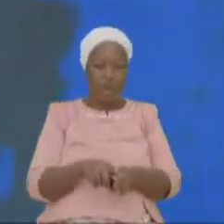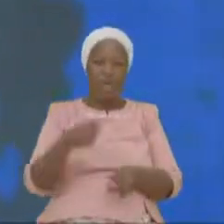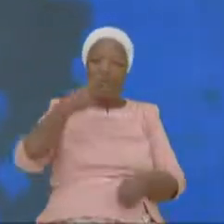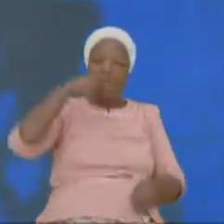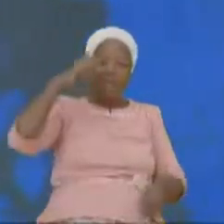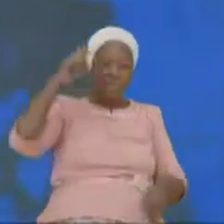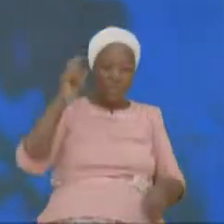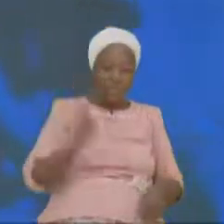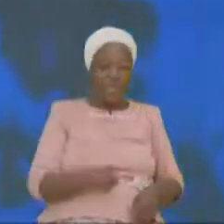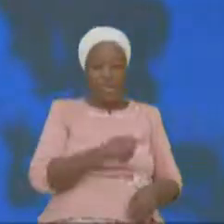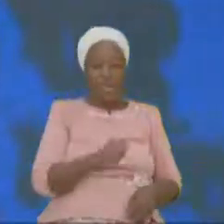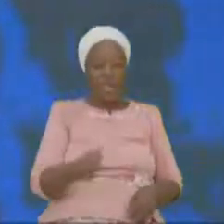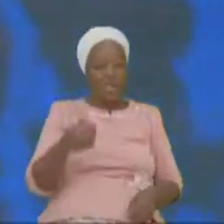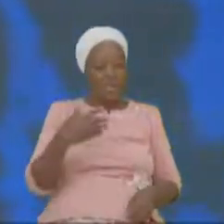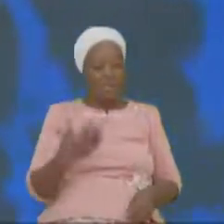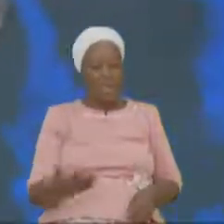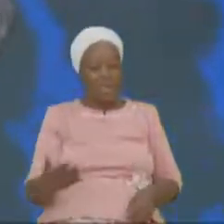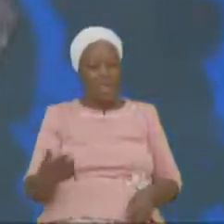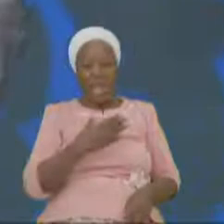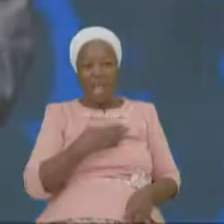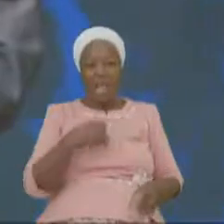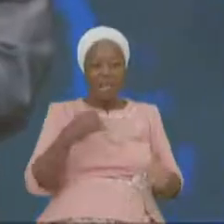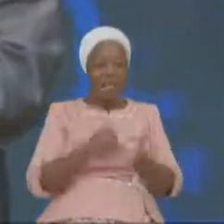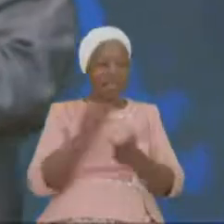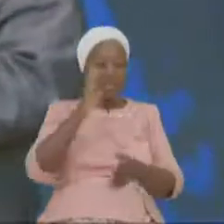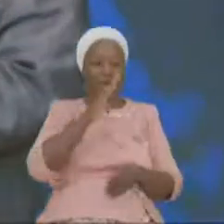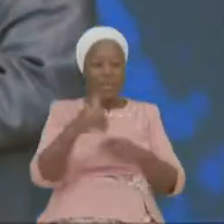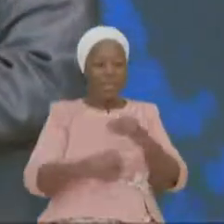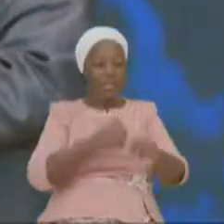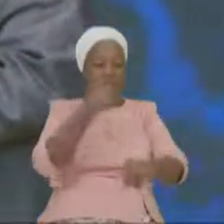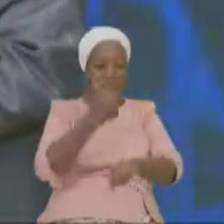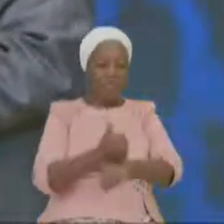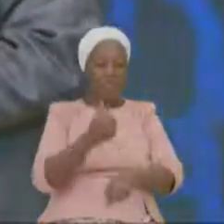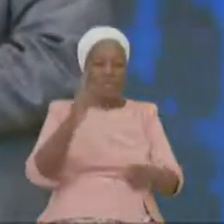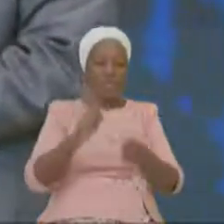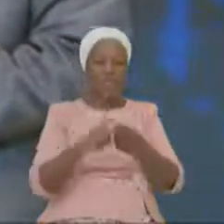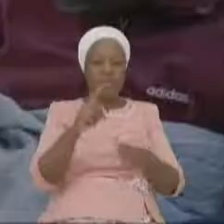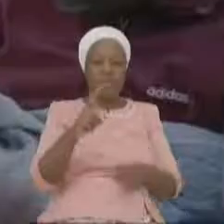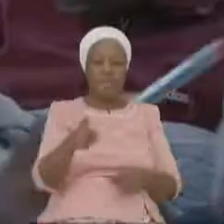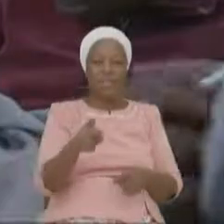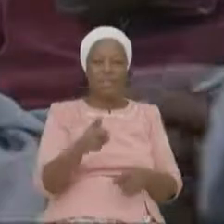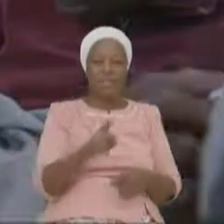decree a thing, and it shall be established unto thee.